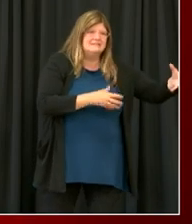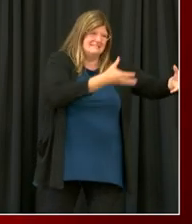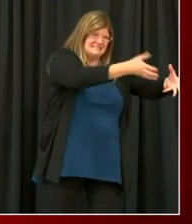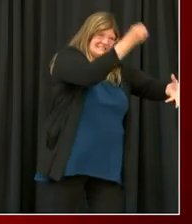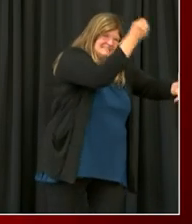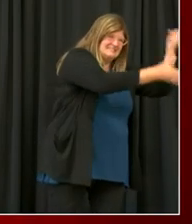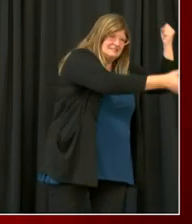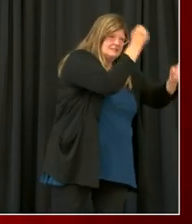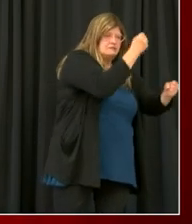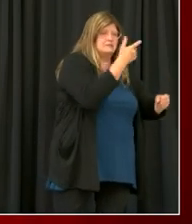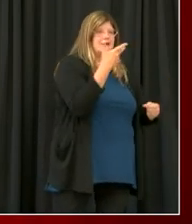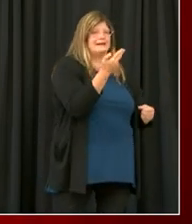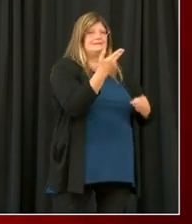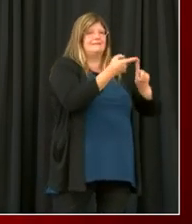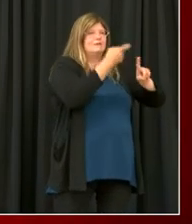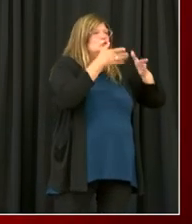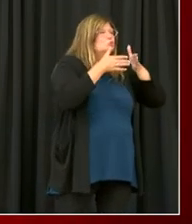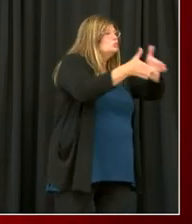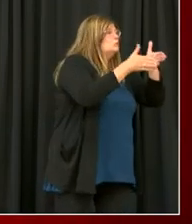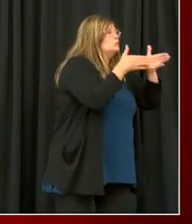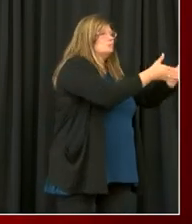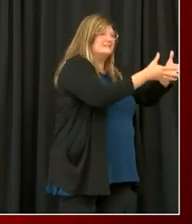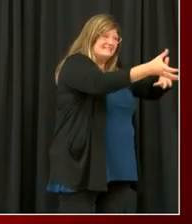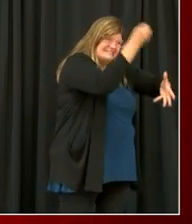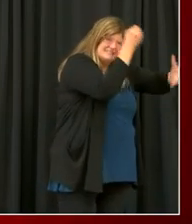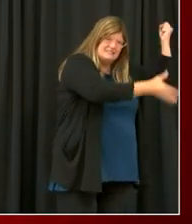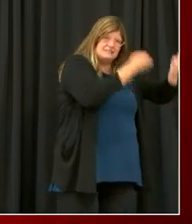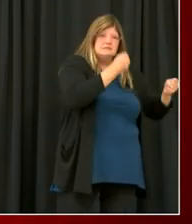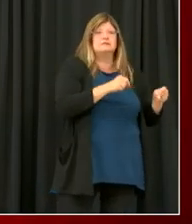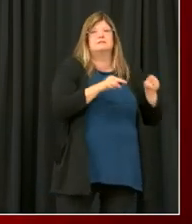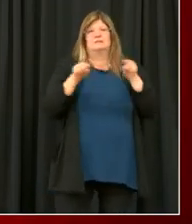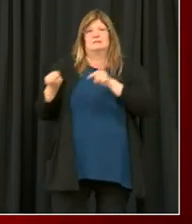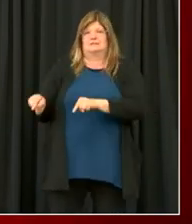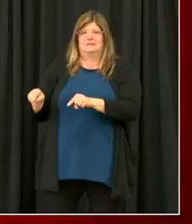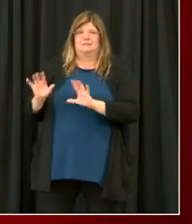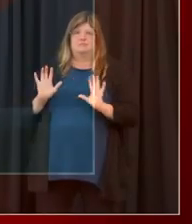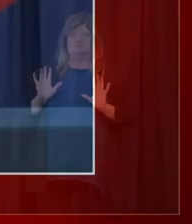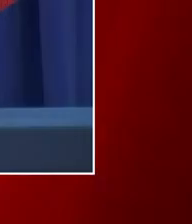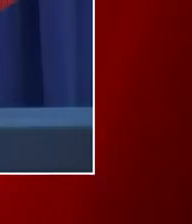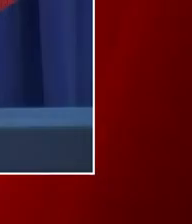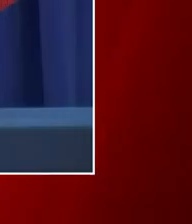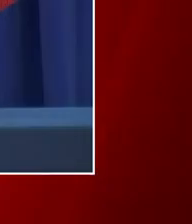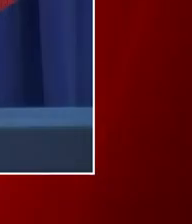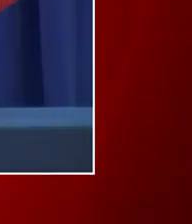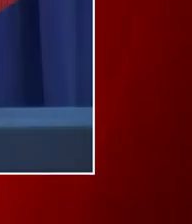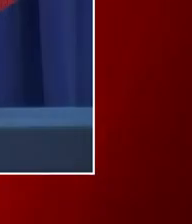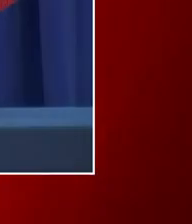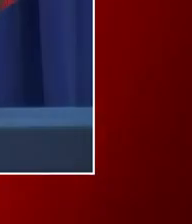Any other questions? Okay, thank you.